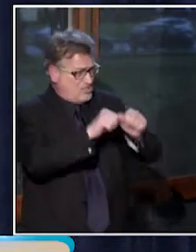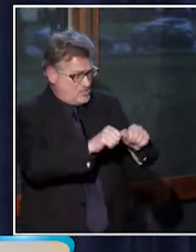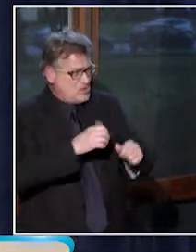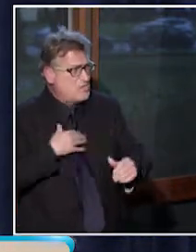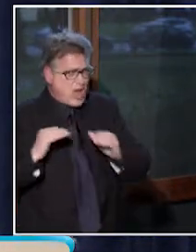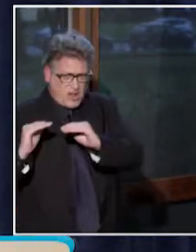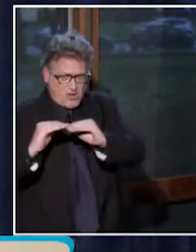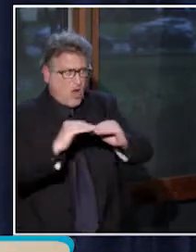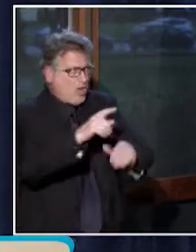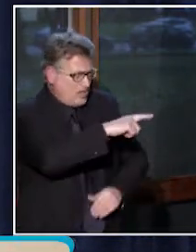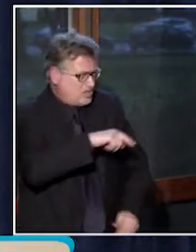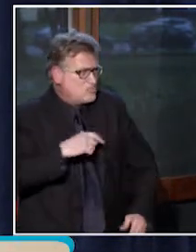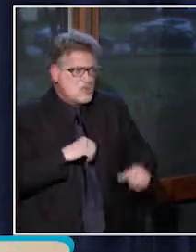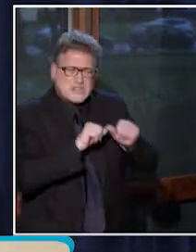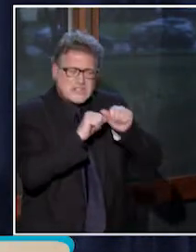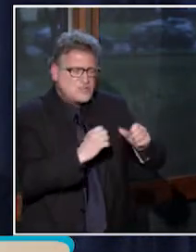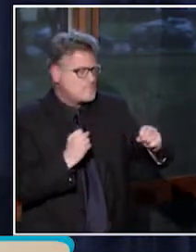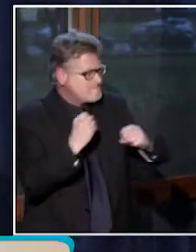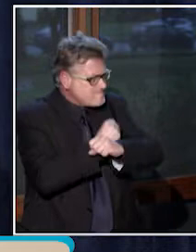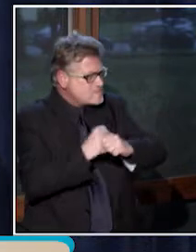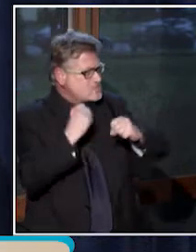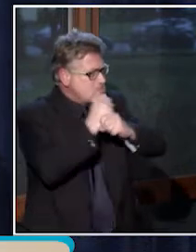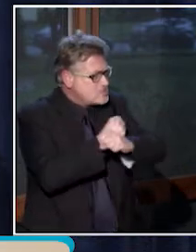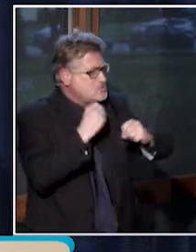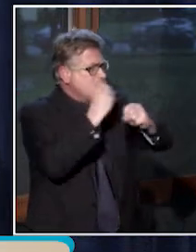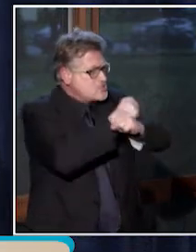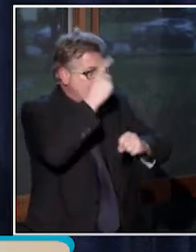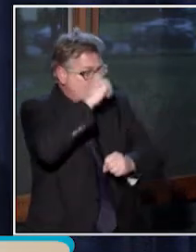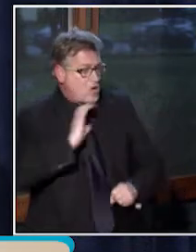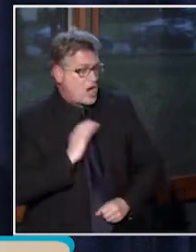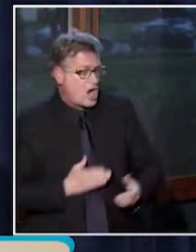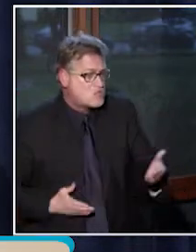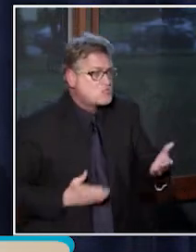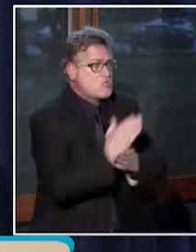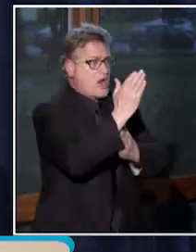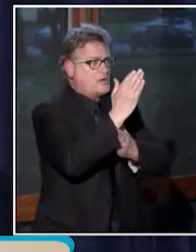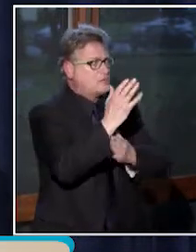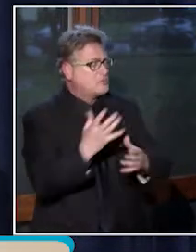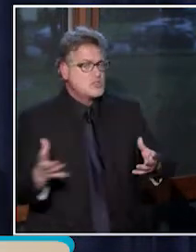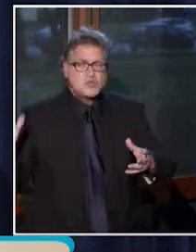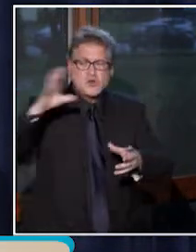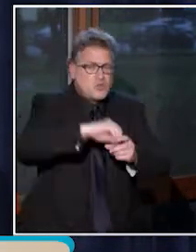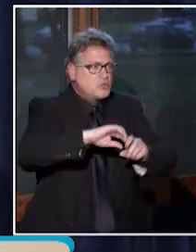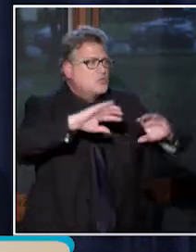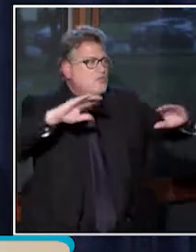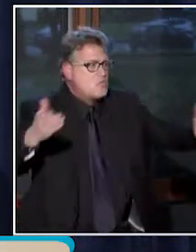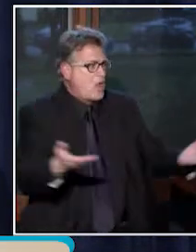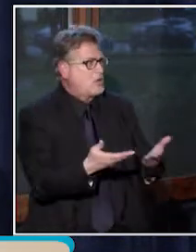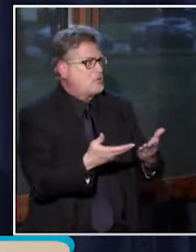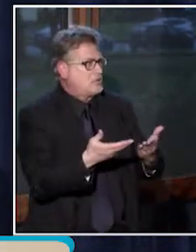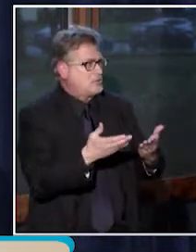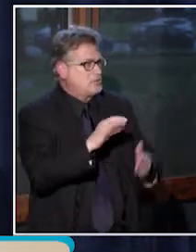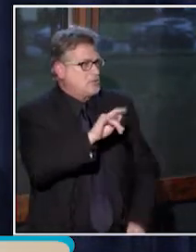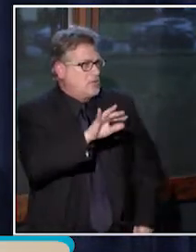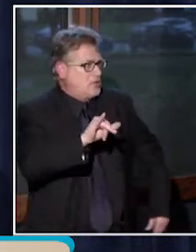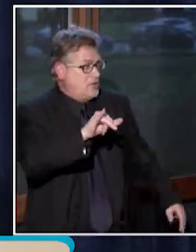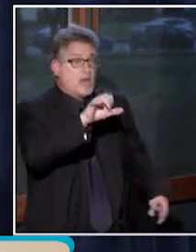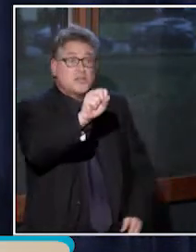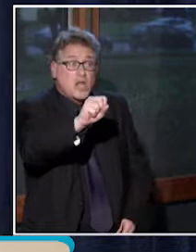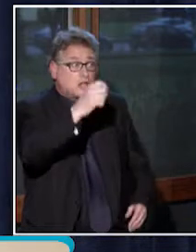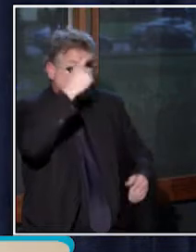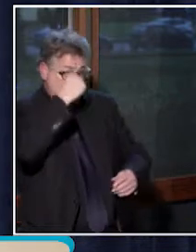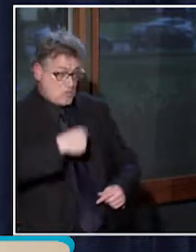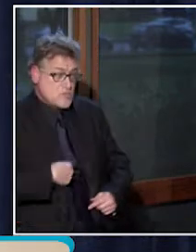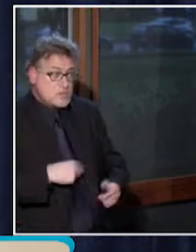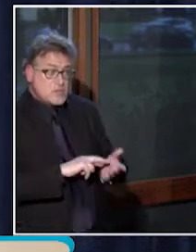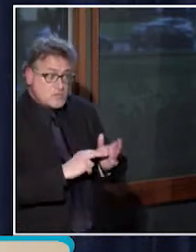will continue, to fight for our right to be an inclusive, welcoming city. And yes, for me,